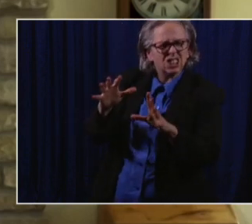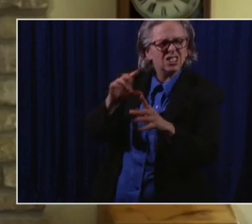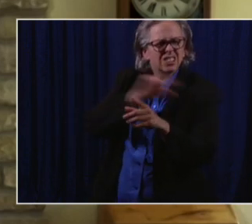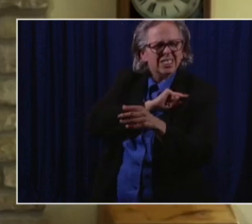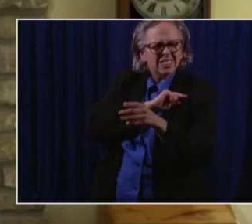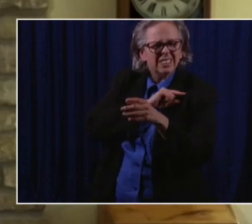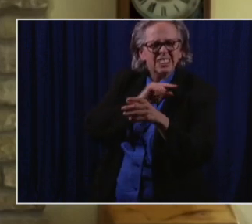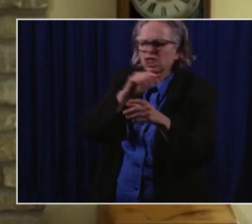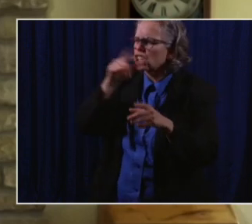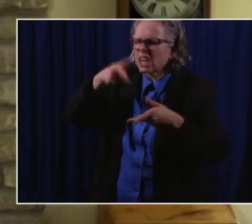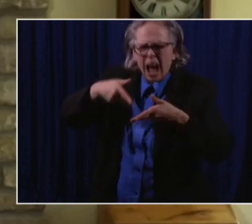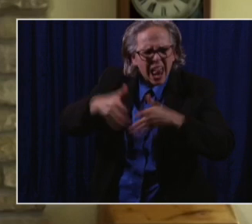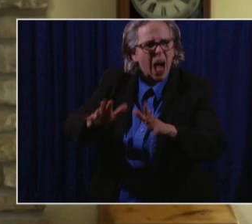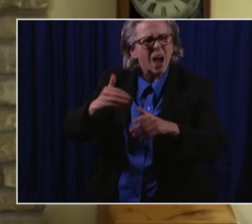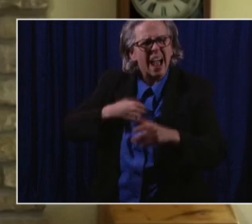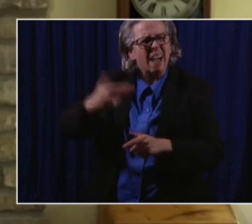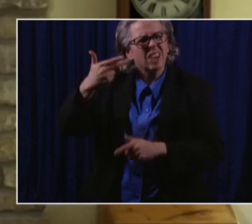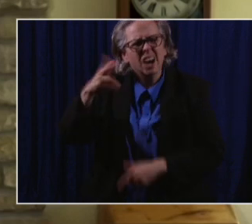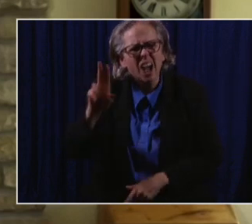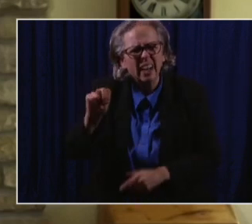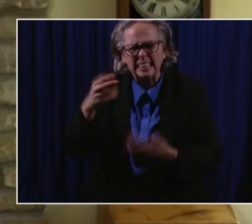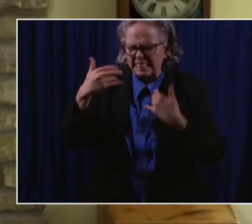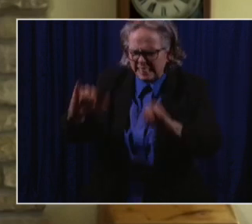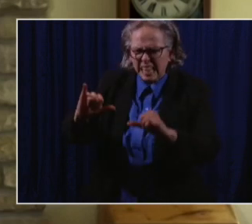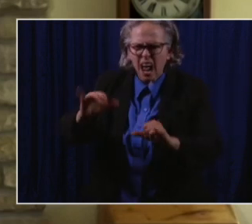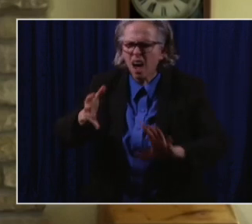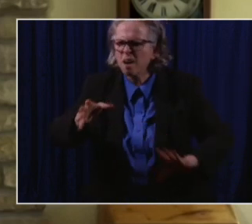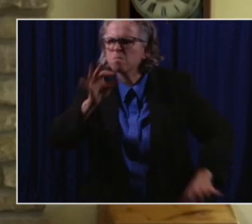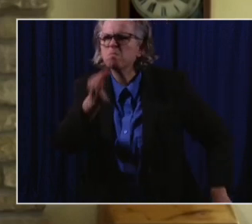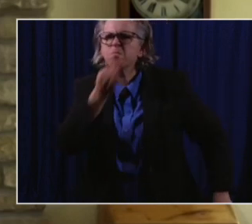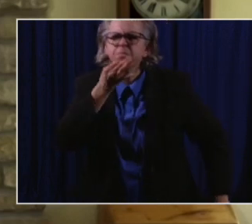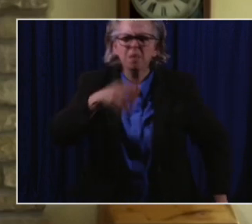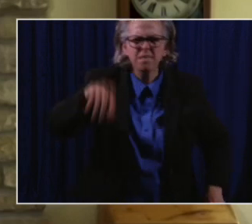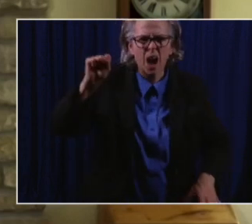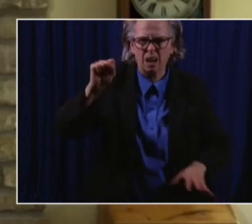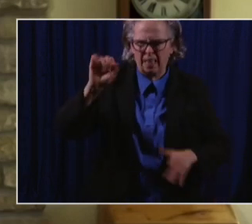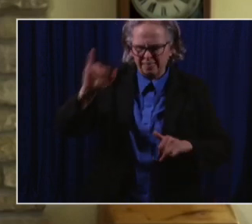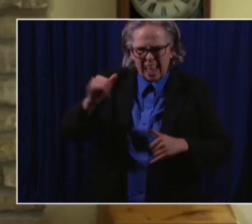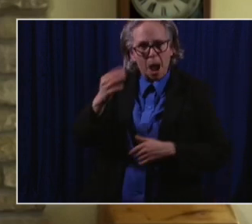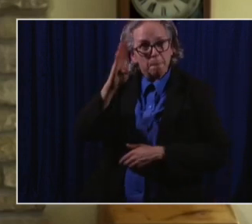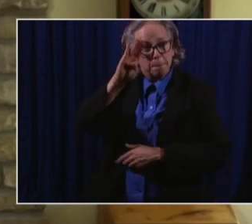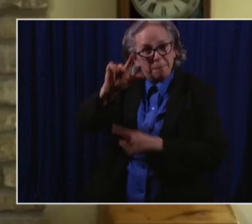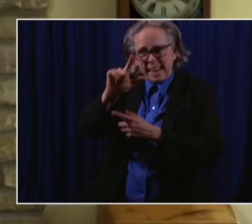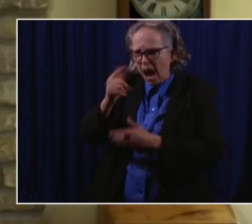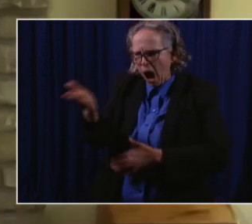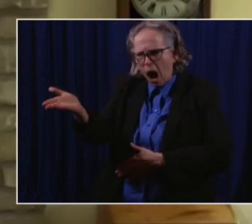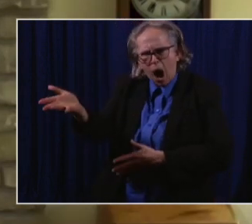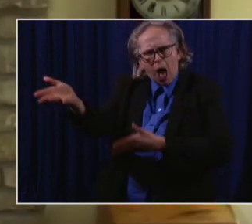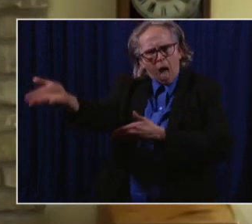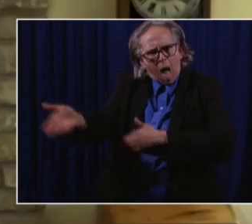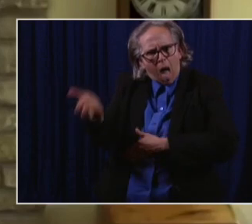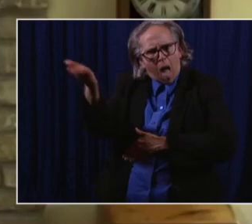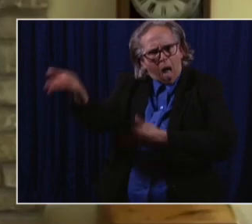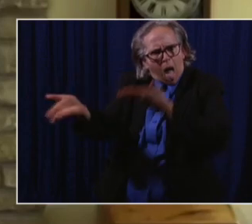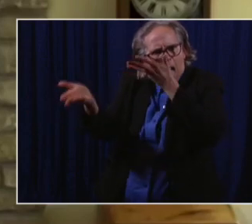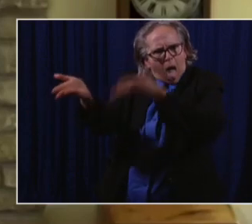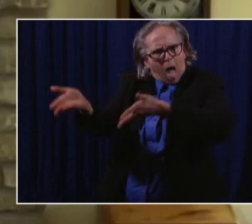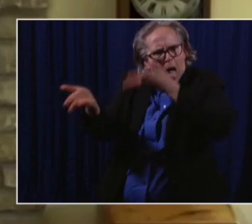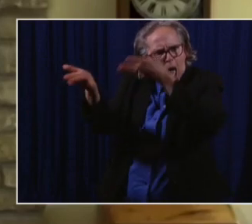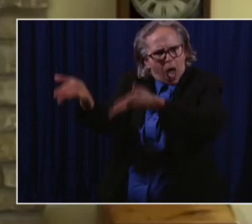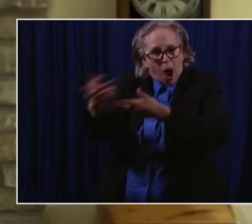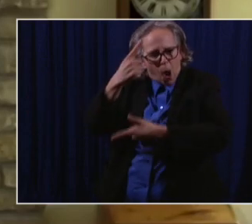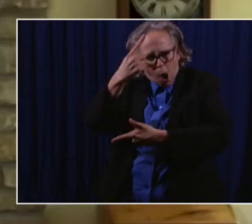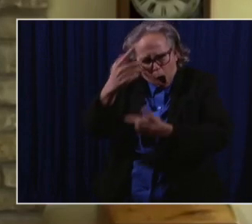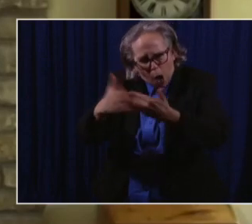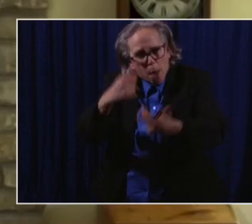This legislation is still pending in front of the legislature. I again would ask the legislature to take